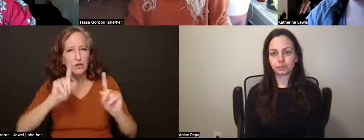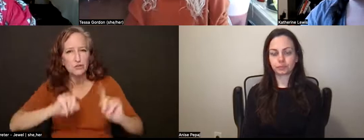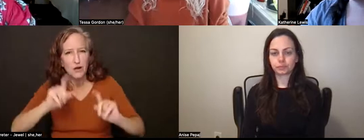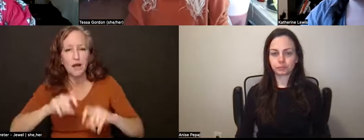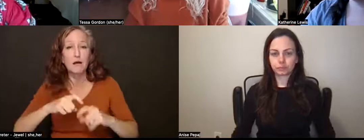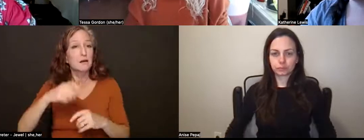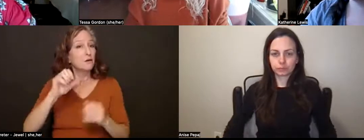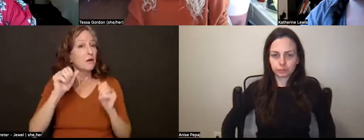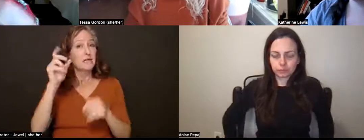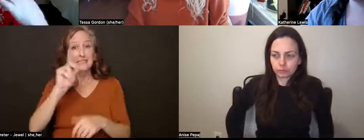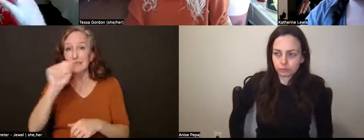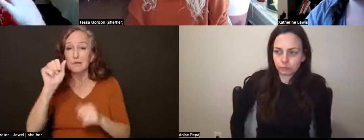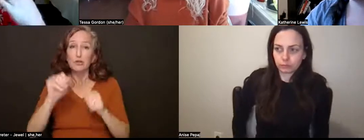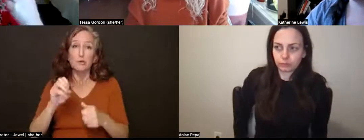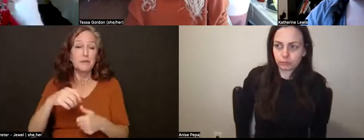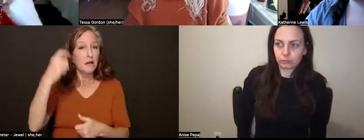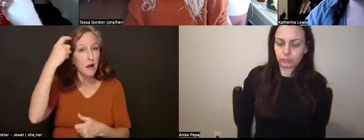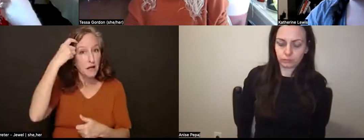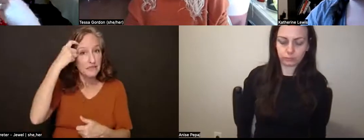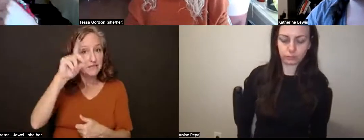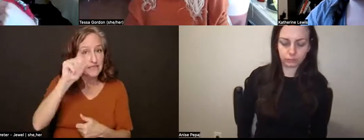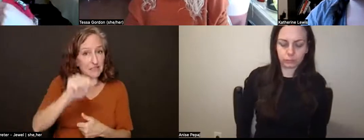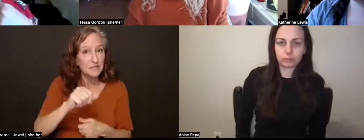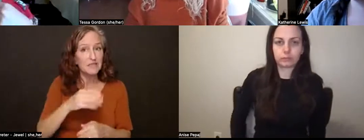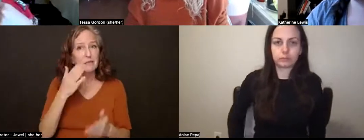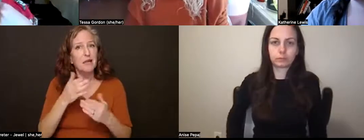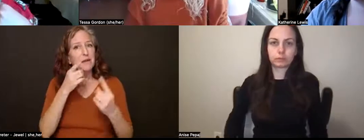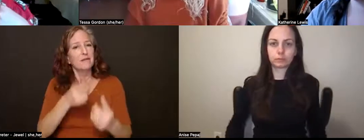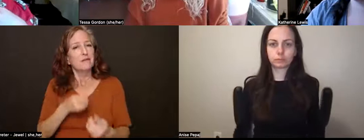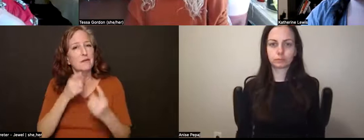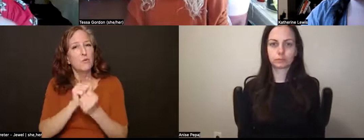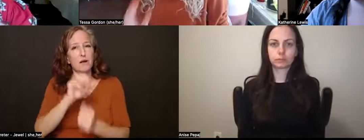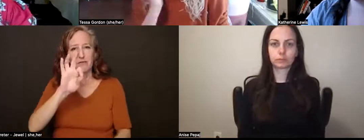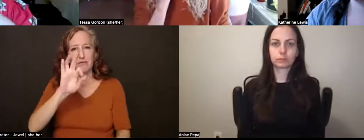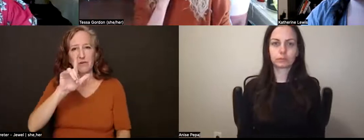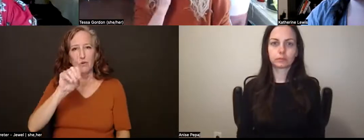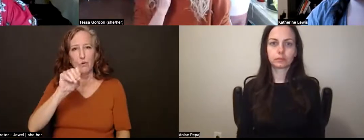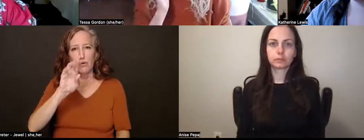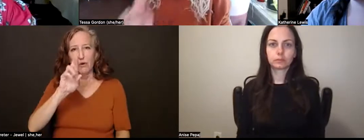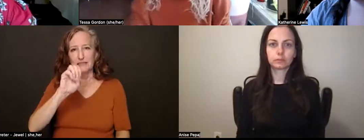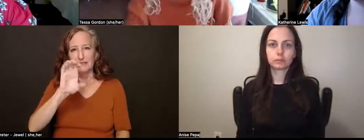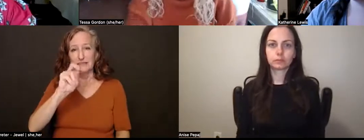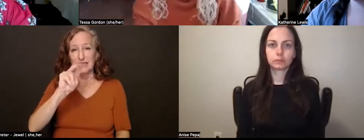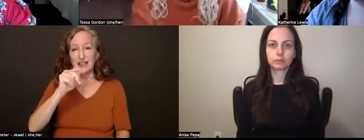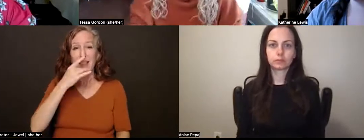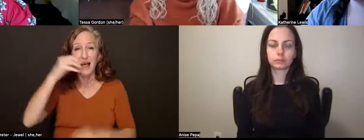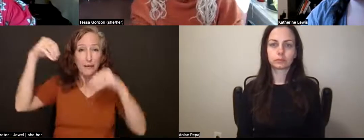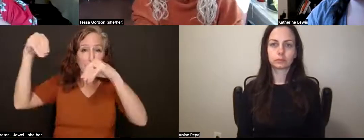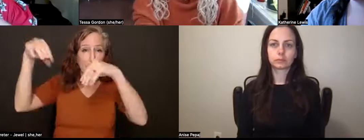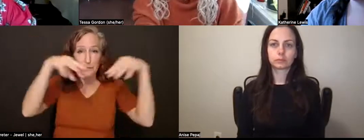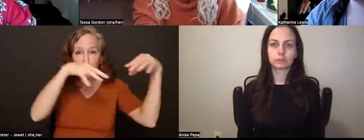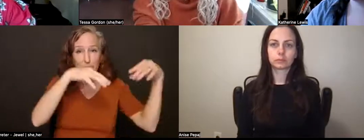cognitive disabilities who struggle with things like fluorescent lighting, right? People who are immunocompromised who might